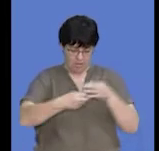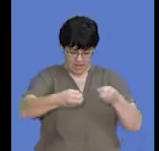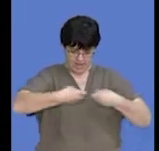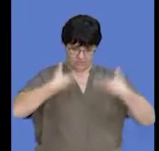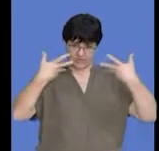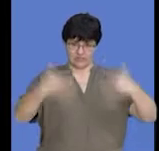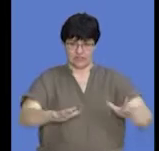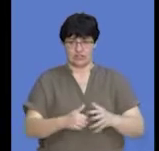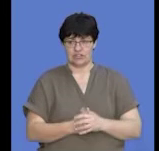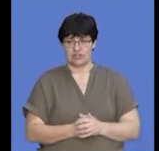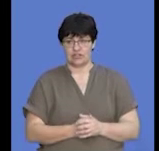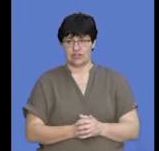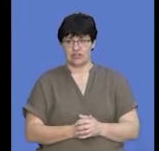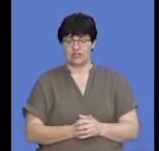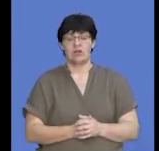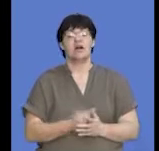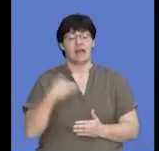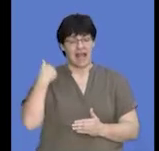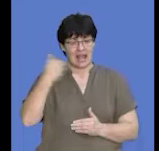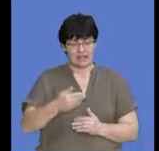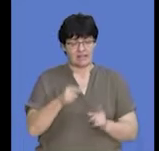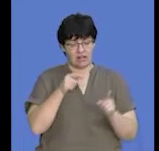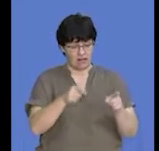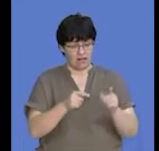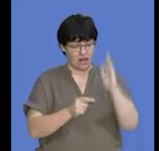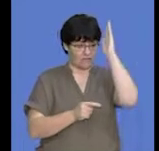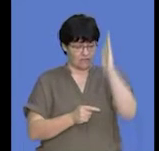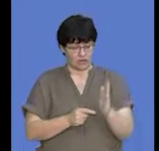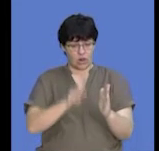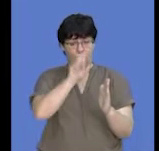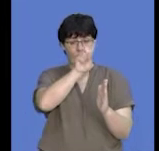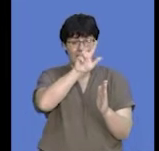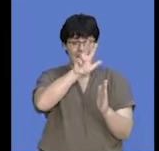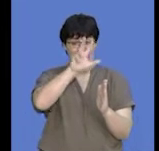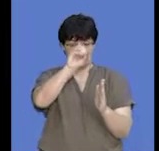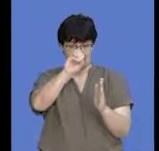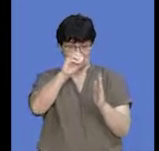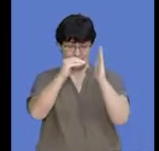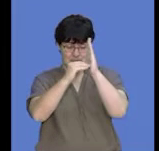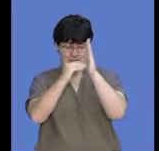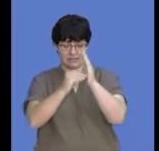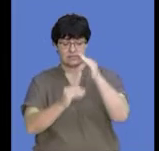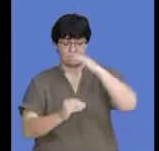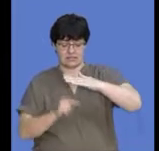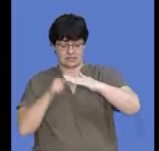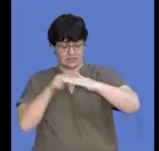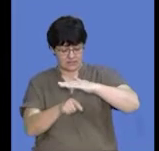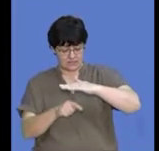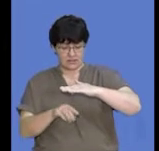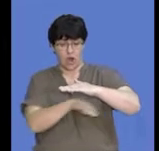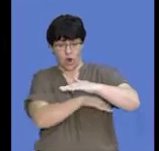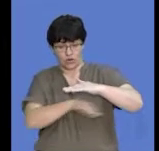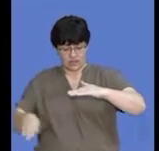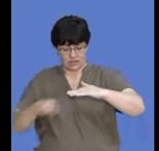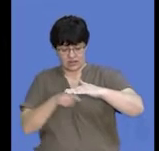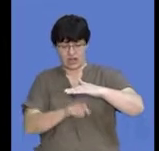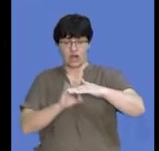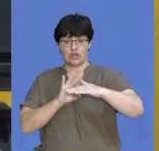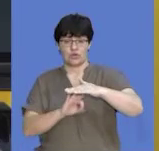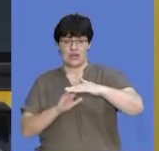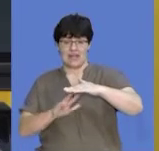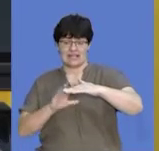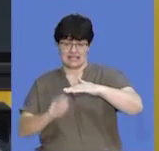given. Vertical interval, which I've calculated at 180 meters. The horizontal equivalent, 380